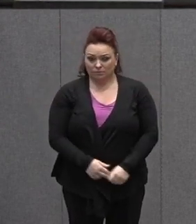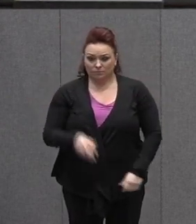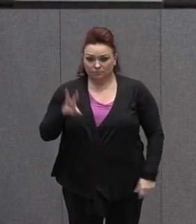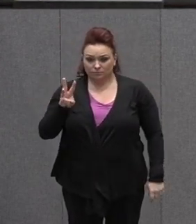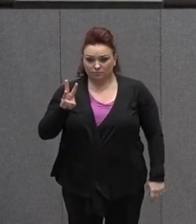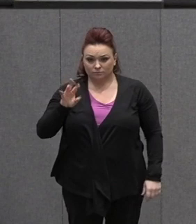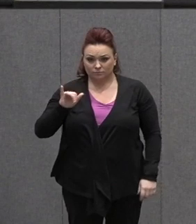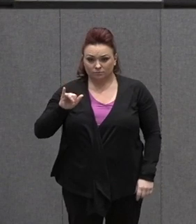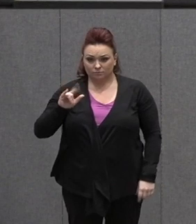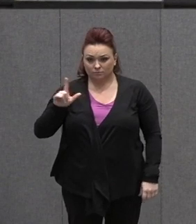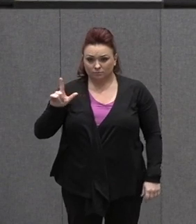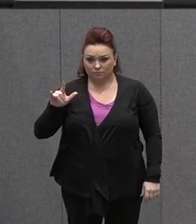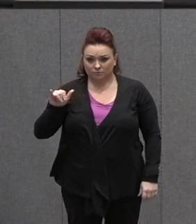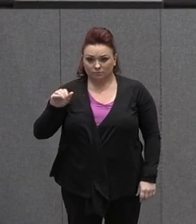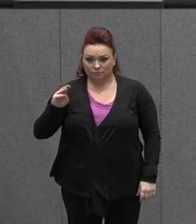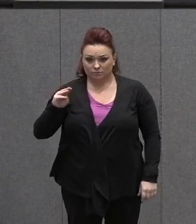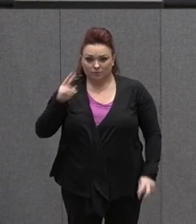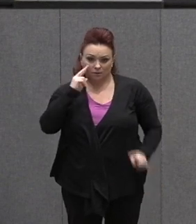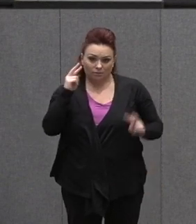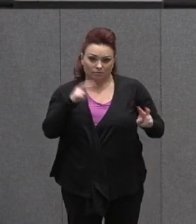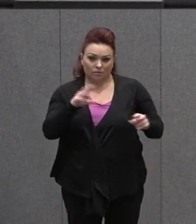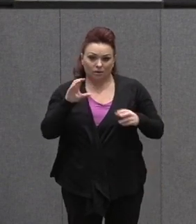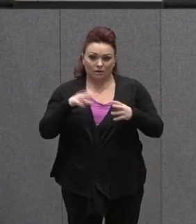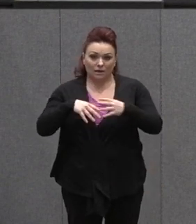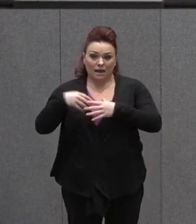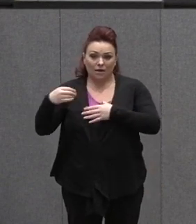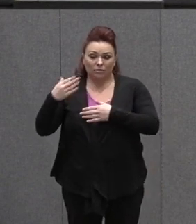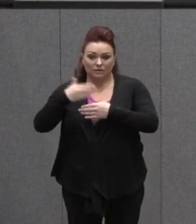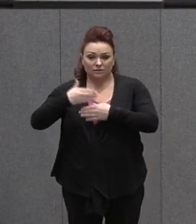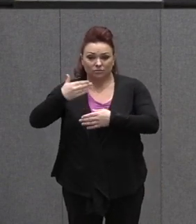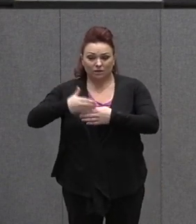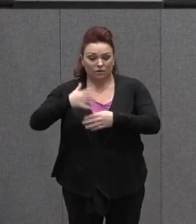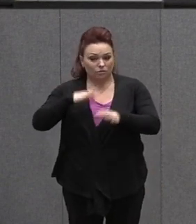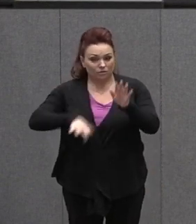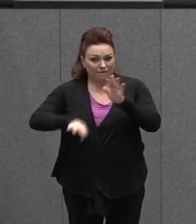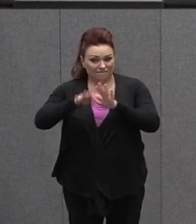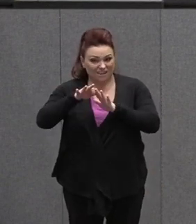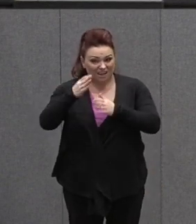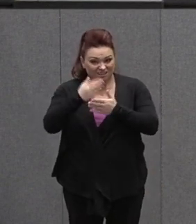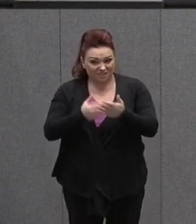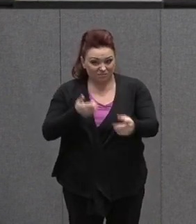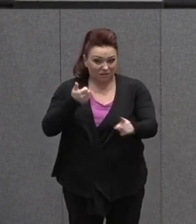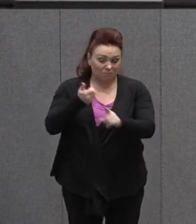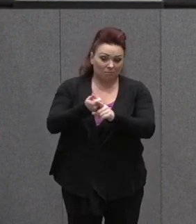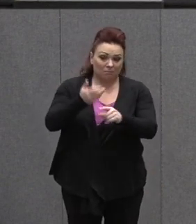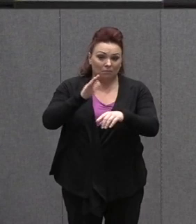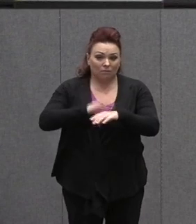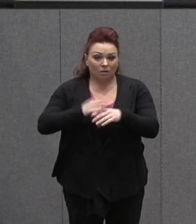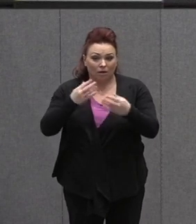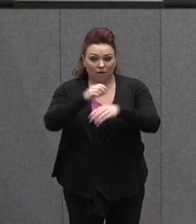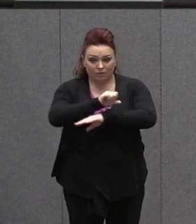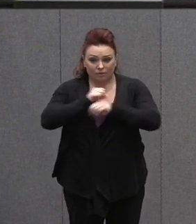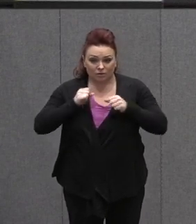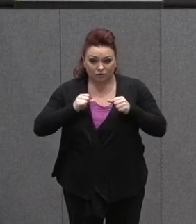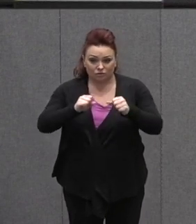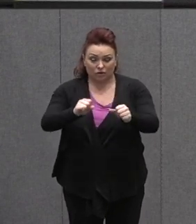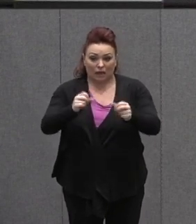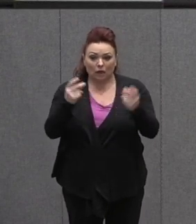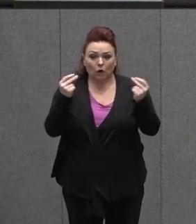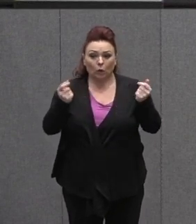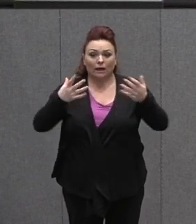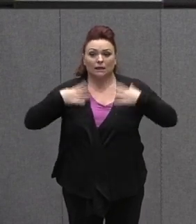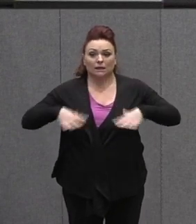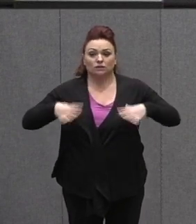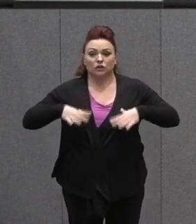William looked out his window to find a commotion on the street. He quickly dressed, ran downstairs,